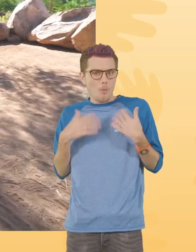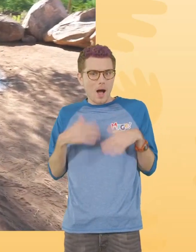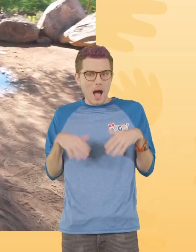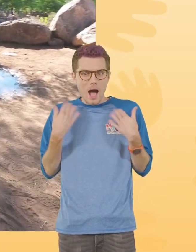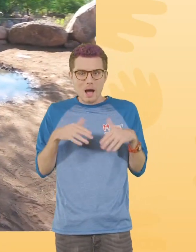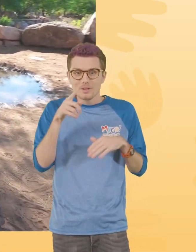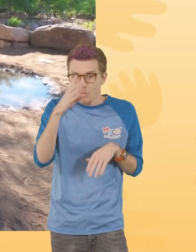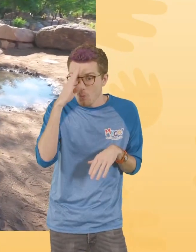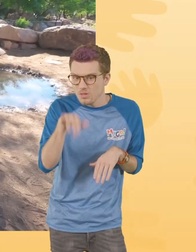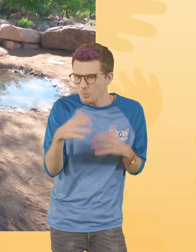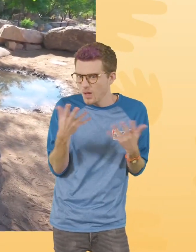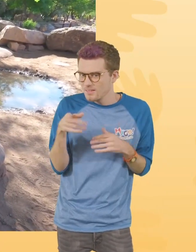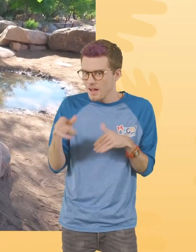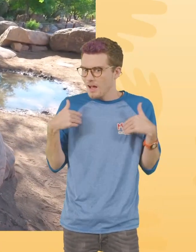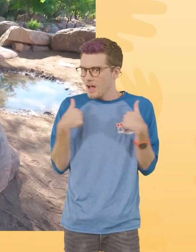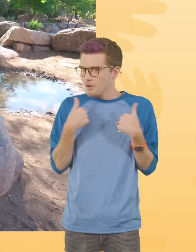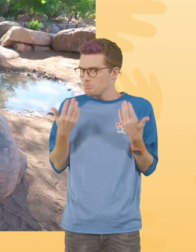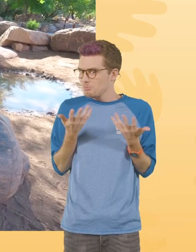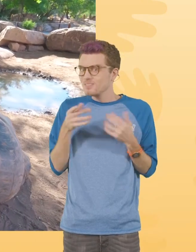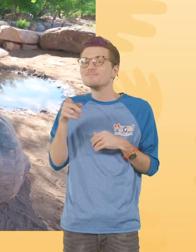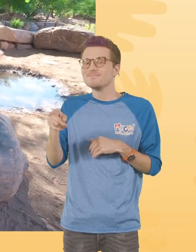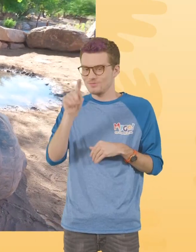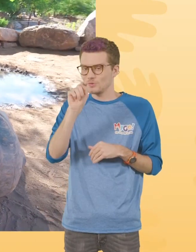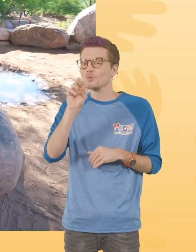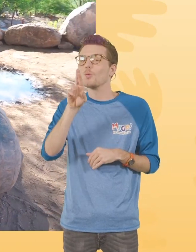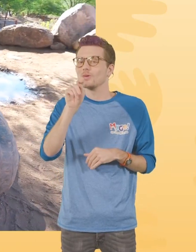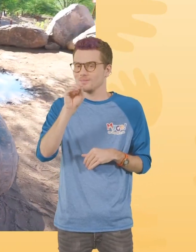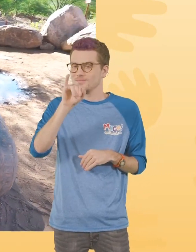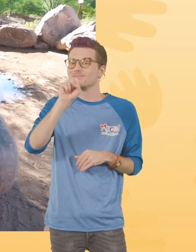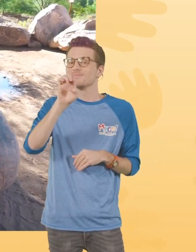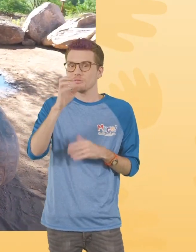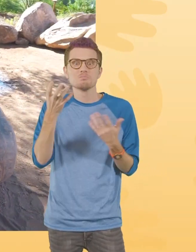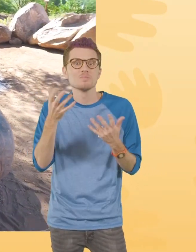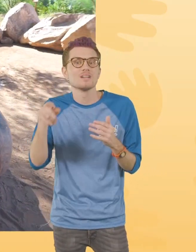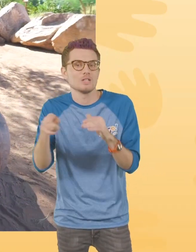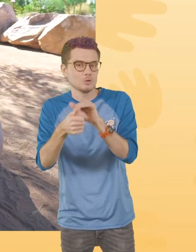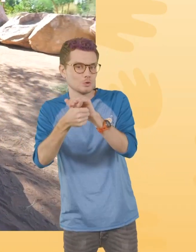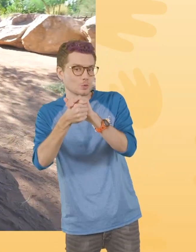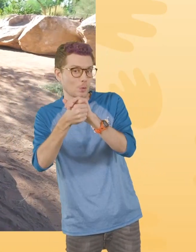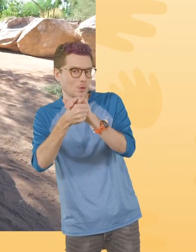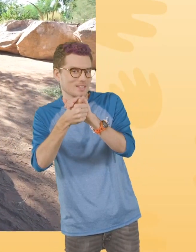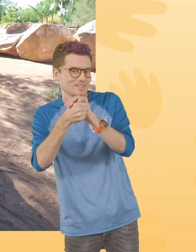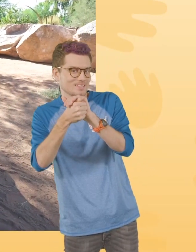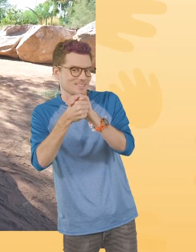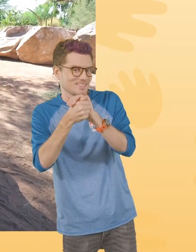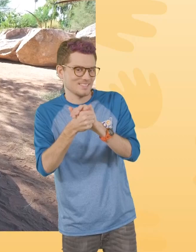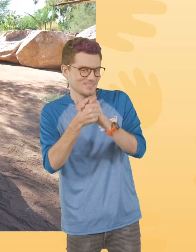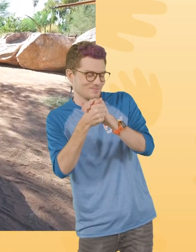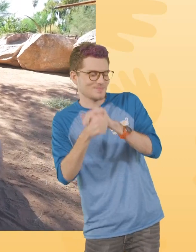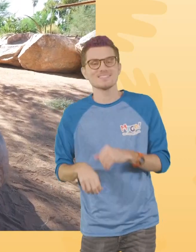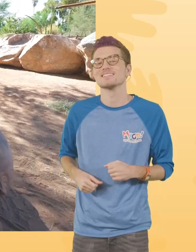it out. Whoa, do you know what kind of animal this is? This is a tortoise. Let's feed